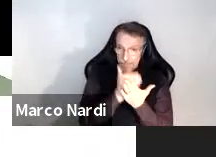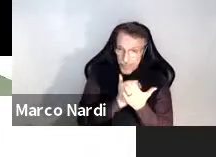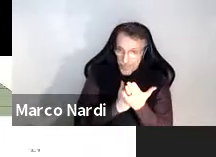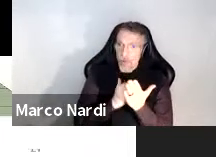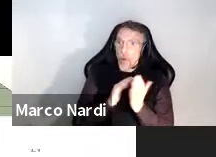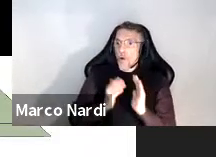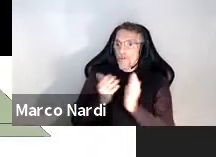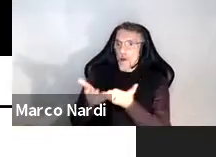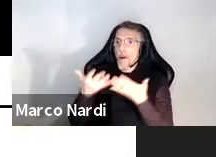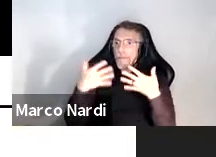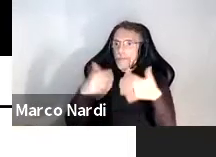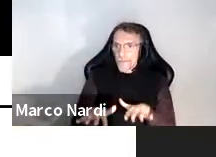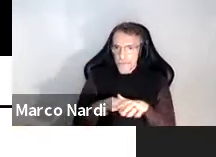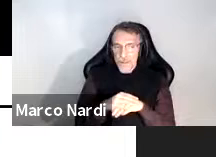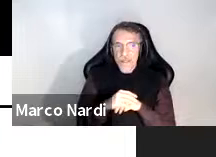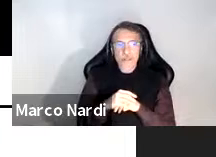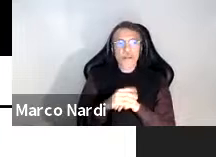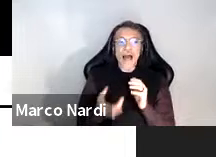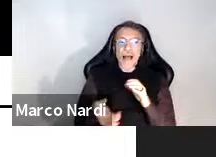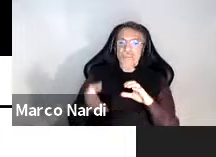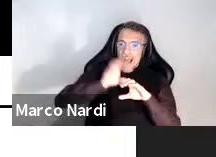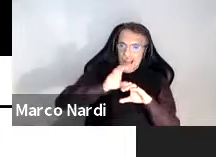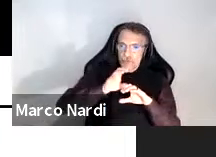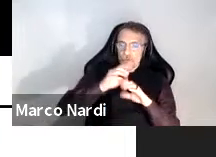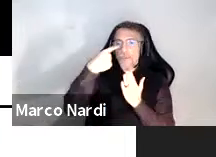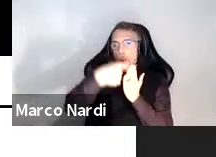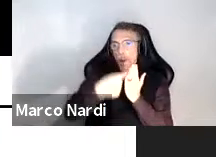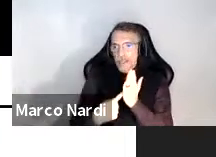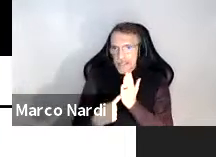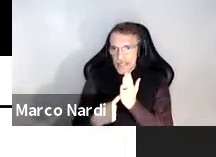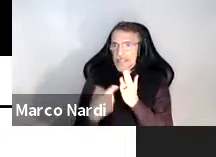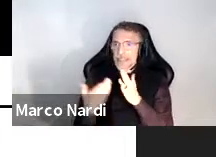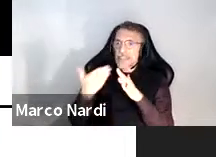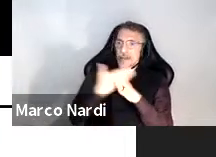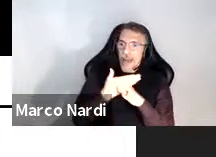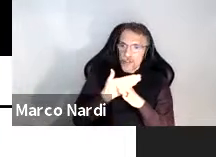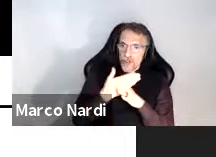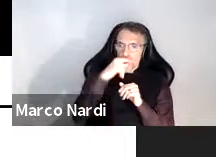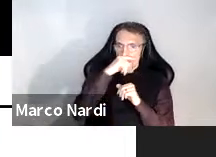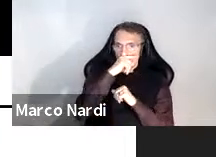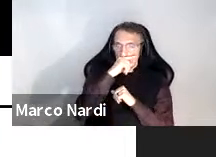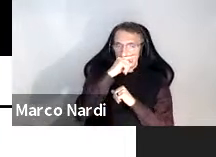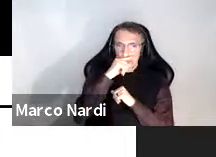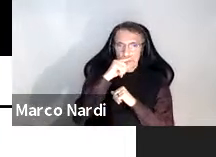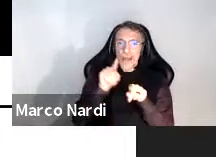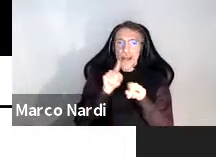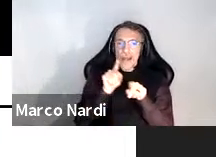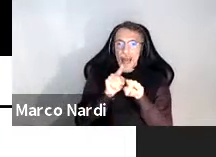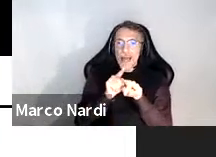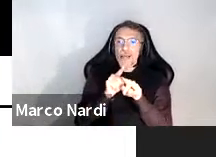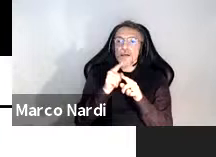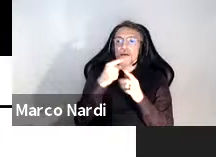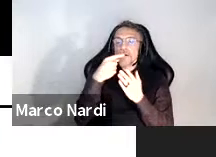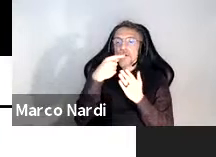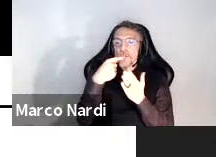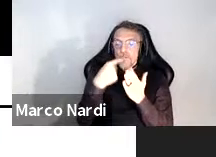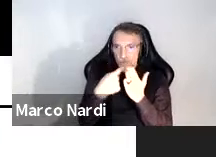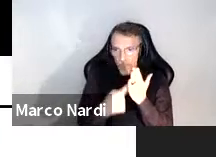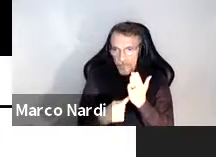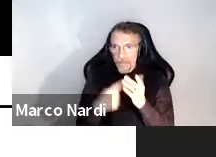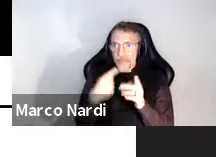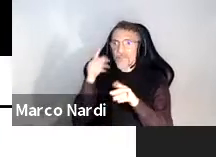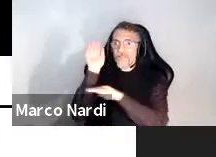In addition to that, there were some policy intervention like putting down policy rates, foreign